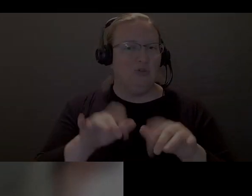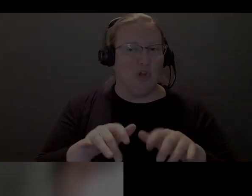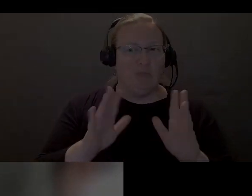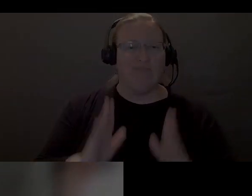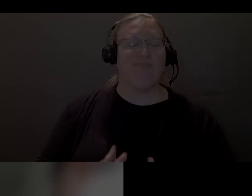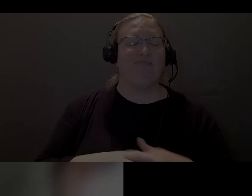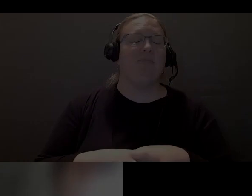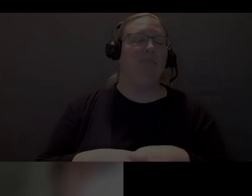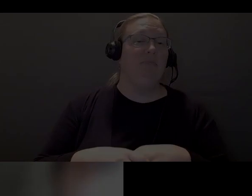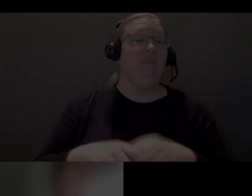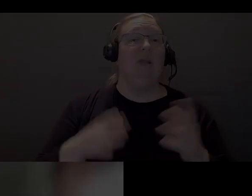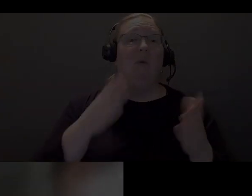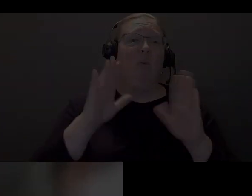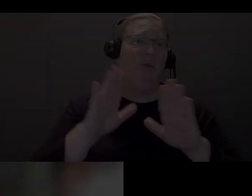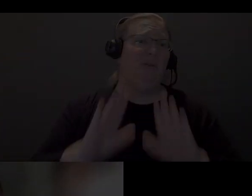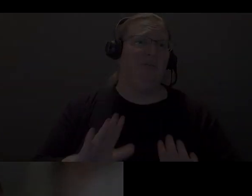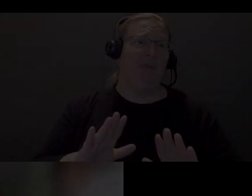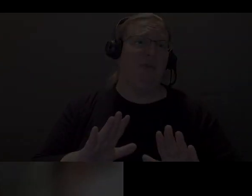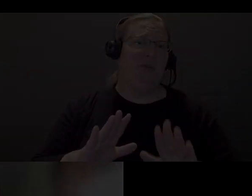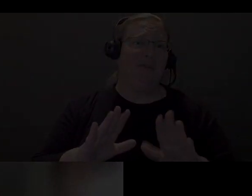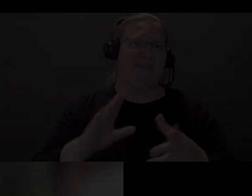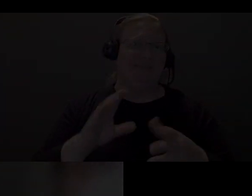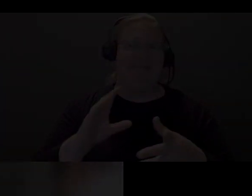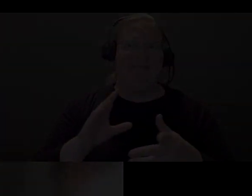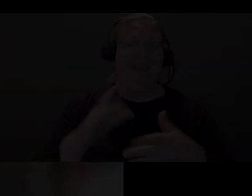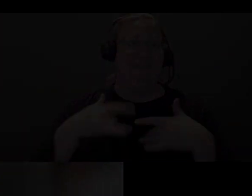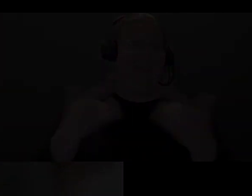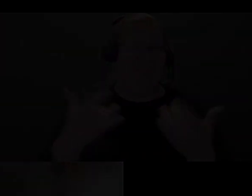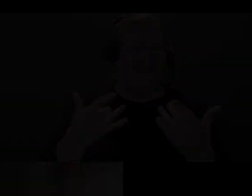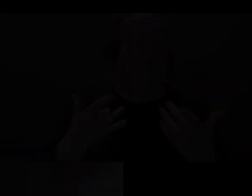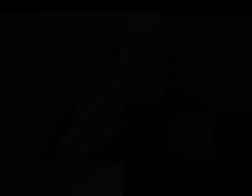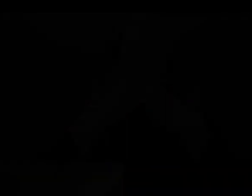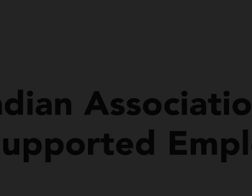it was a wonderful webinar. Thank you very much, everyone, and I hope you have a great day.